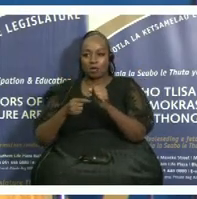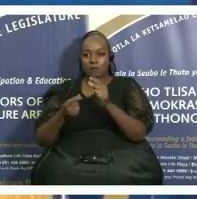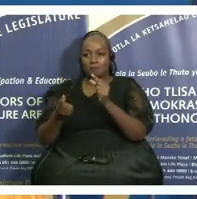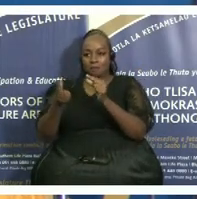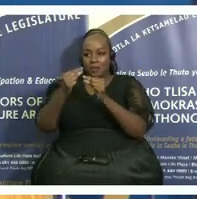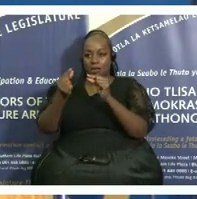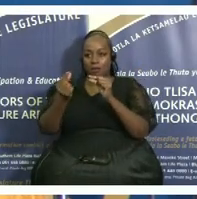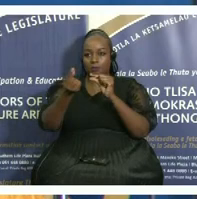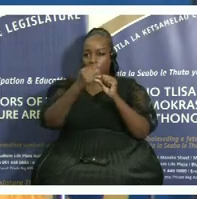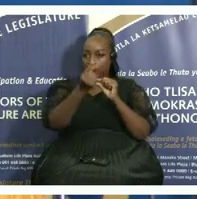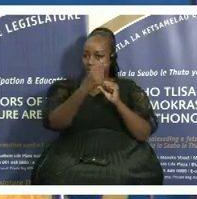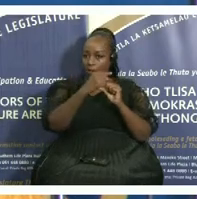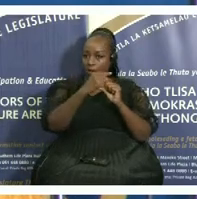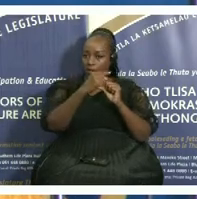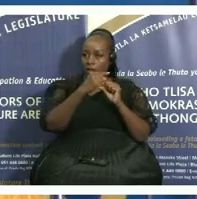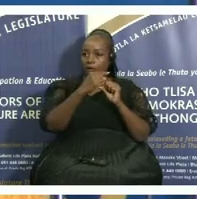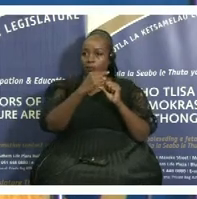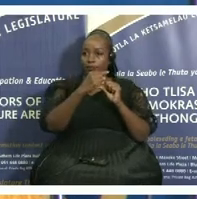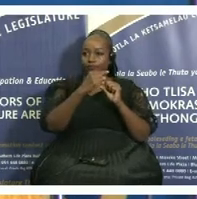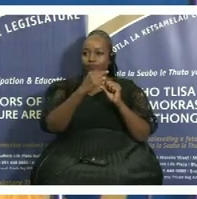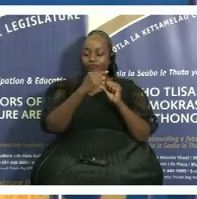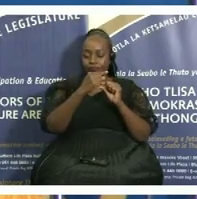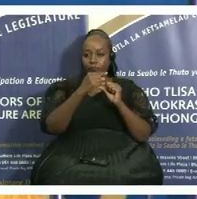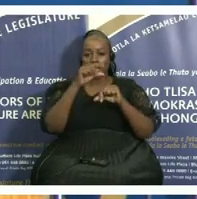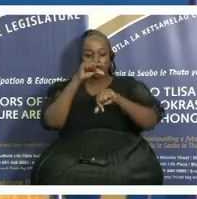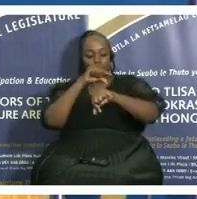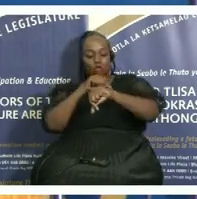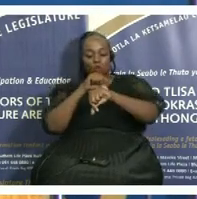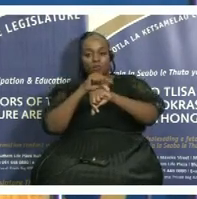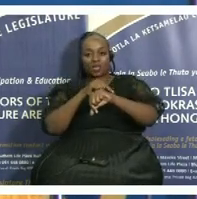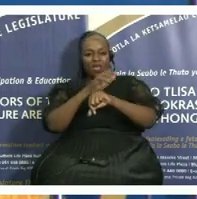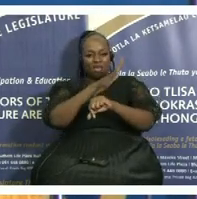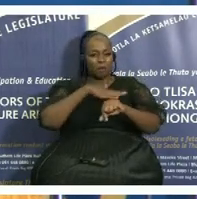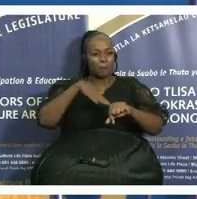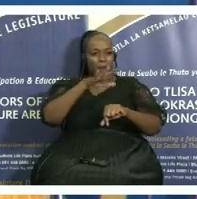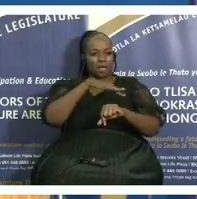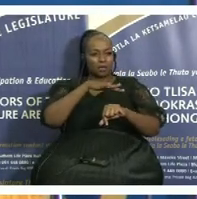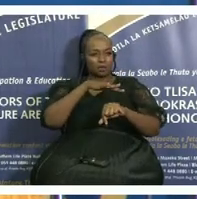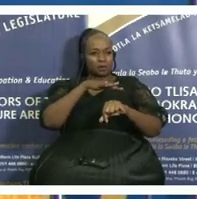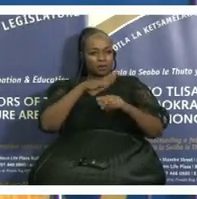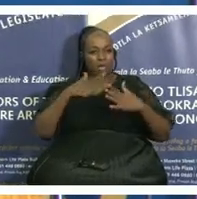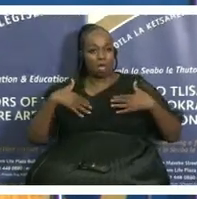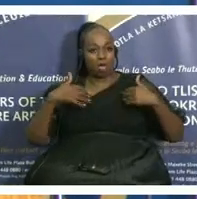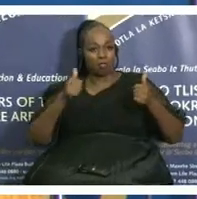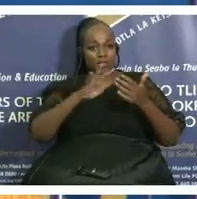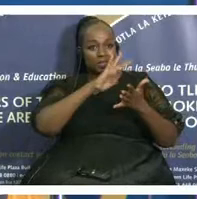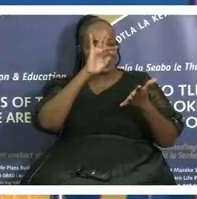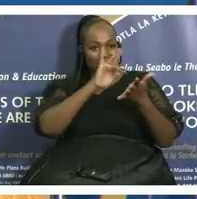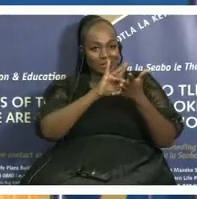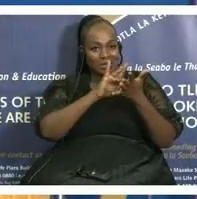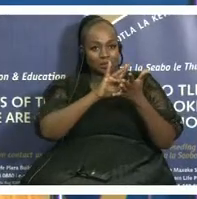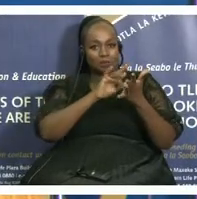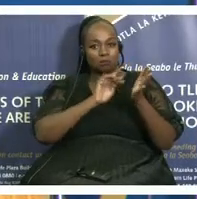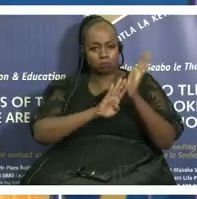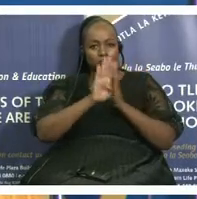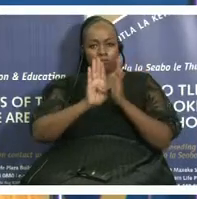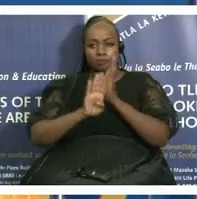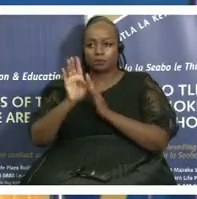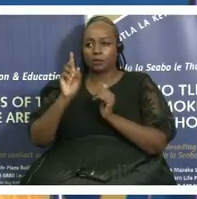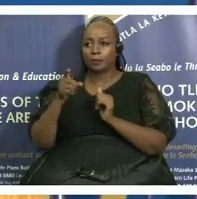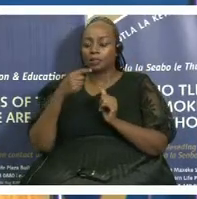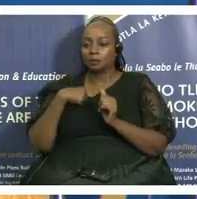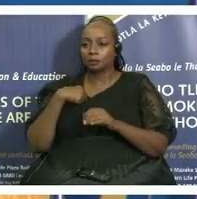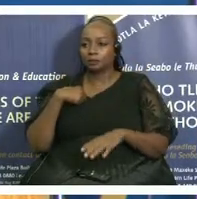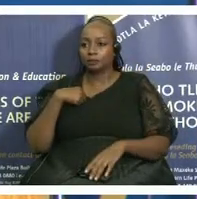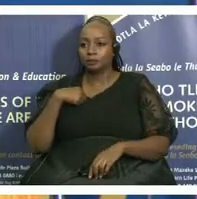to primary healthcare facilities. This re-engineering of healthcare service delivery will result